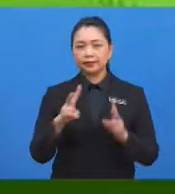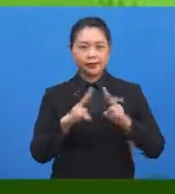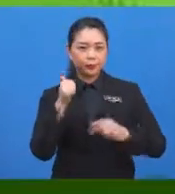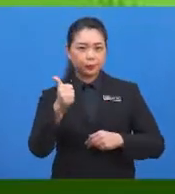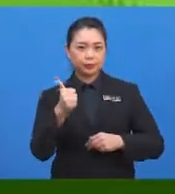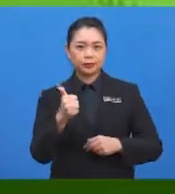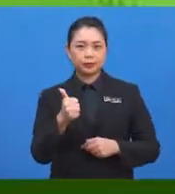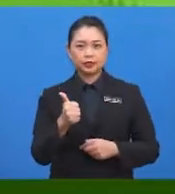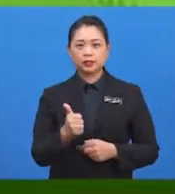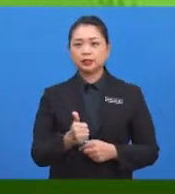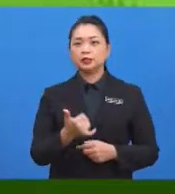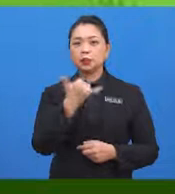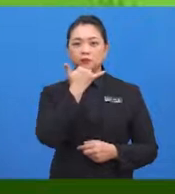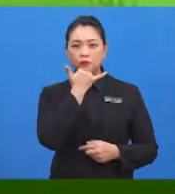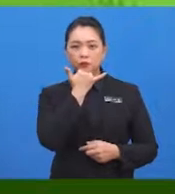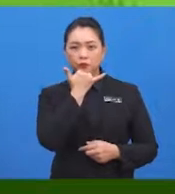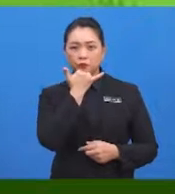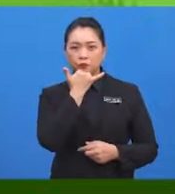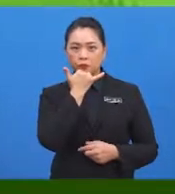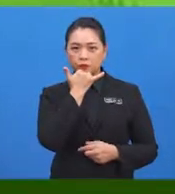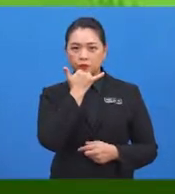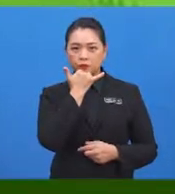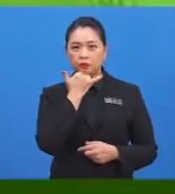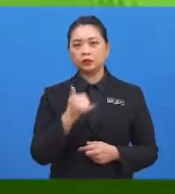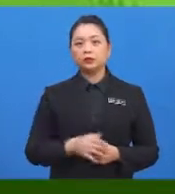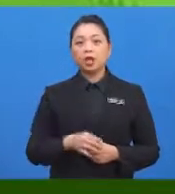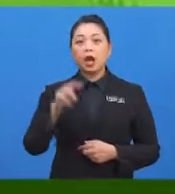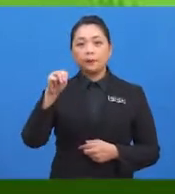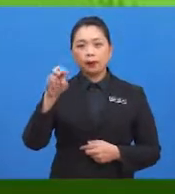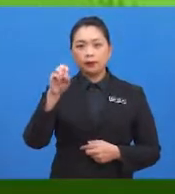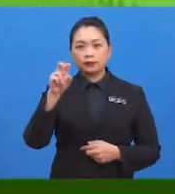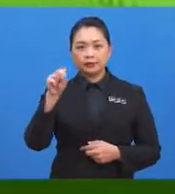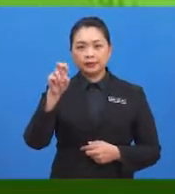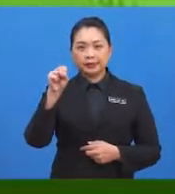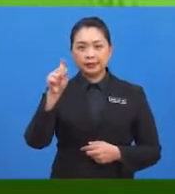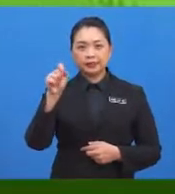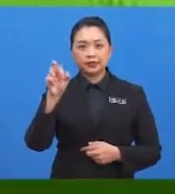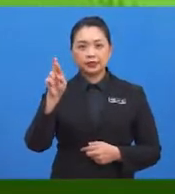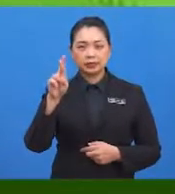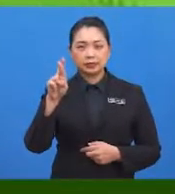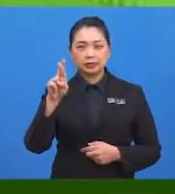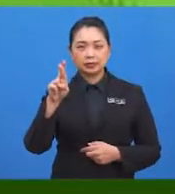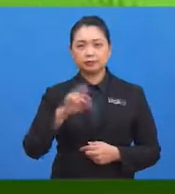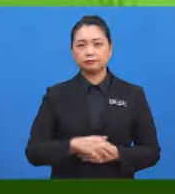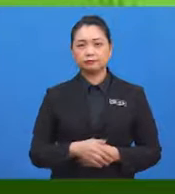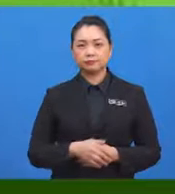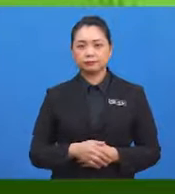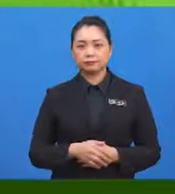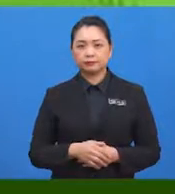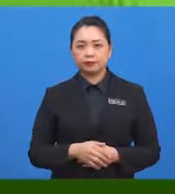Yes, very good. It's false. It was the monster that smashed the city. Number